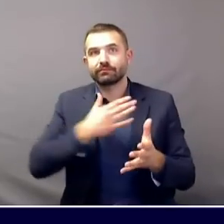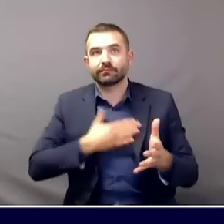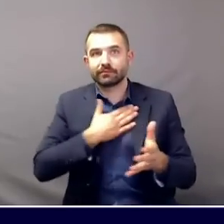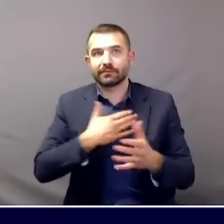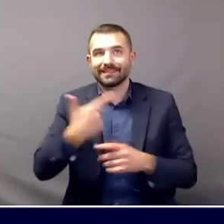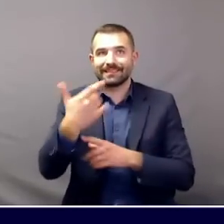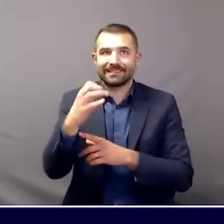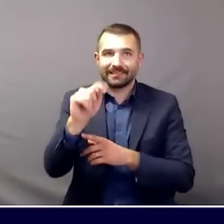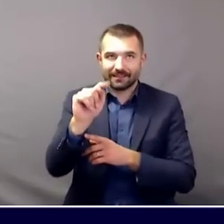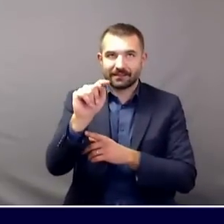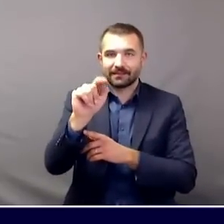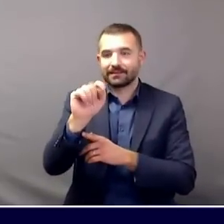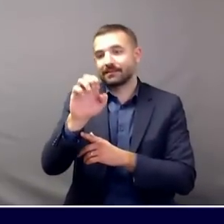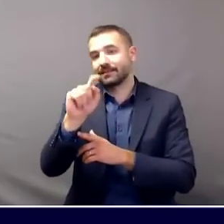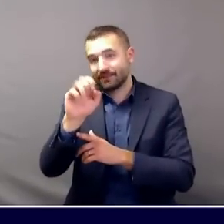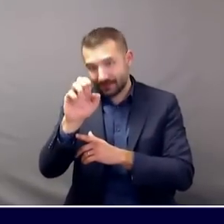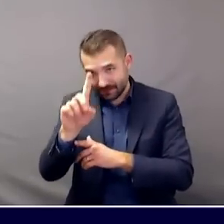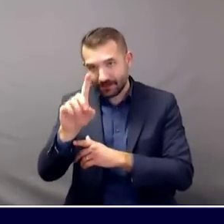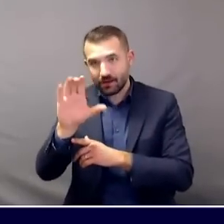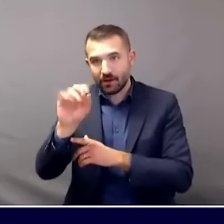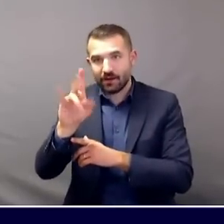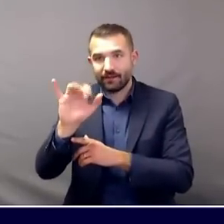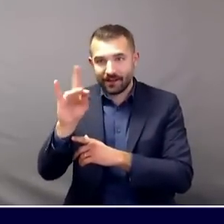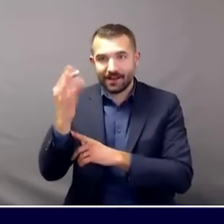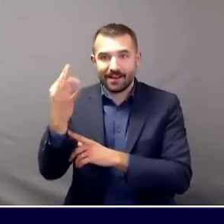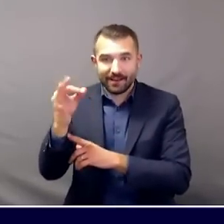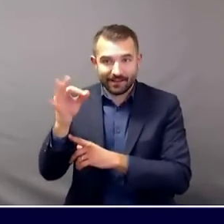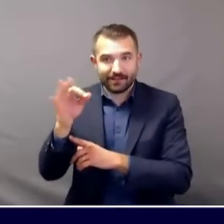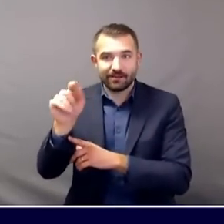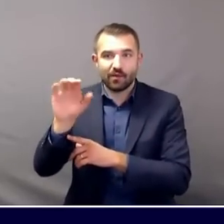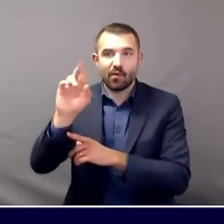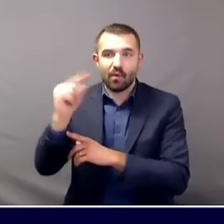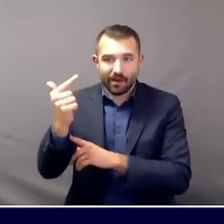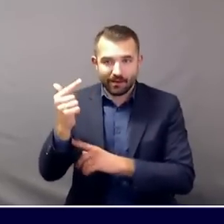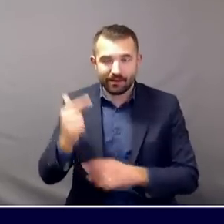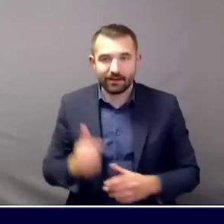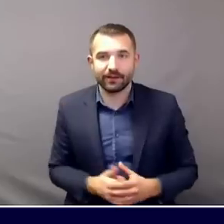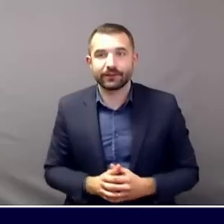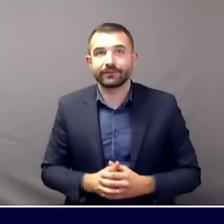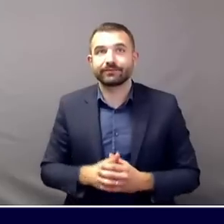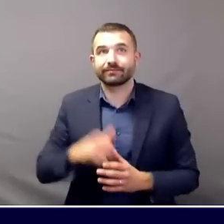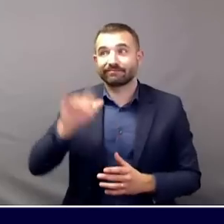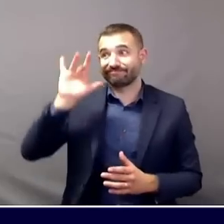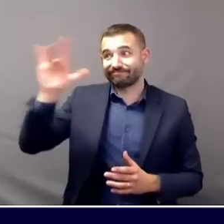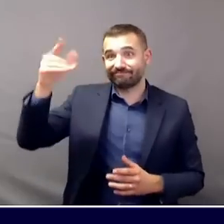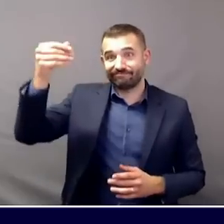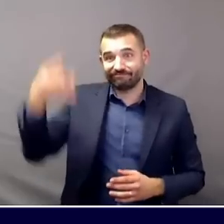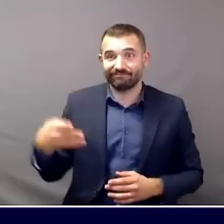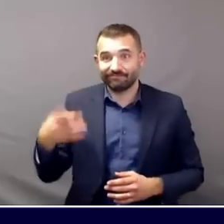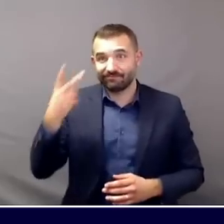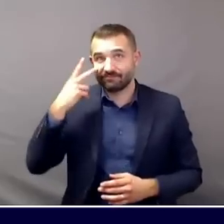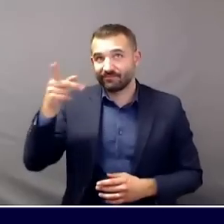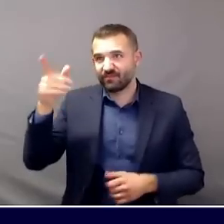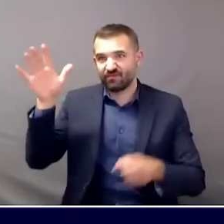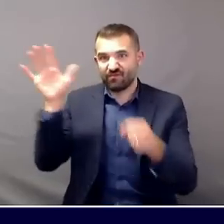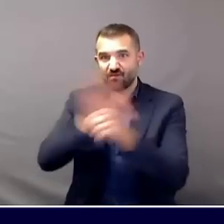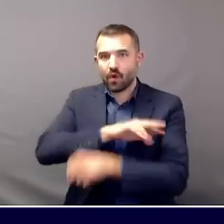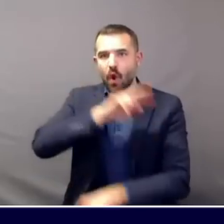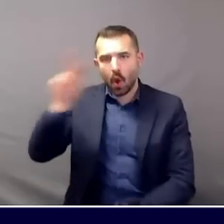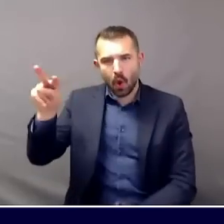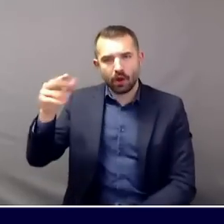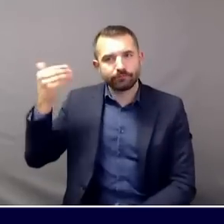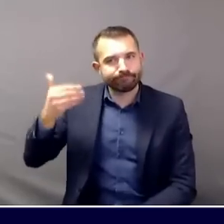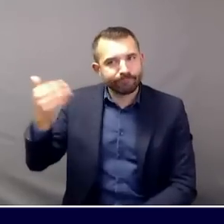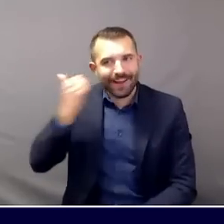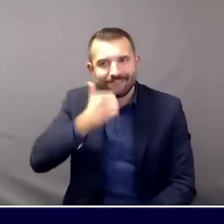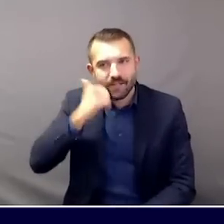gettestedcovid19.org, to look at options. Oftentimes, when you look at one moment, it may look booked, but people do change and cancel. We also continue to urge